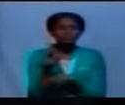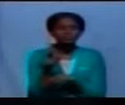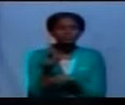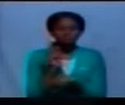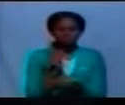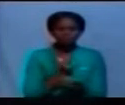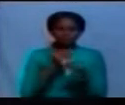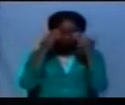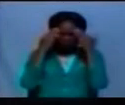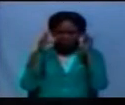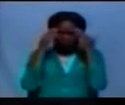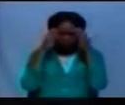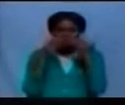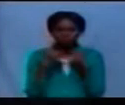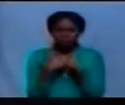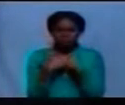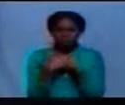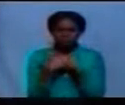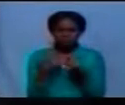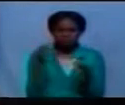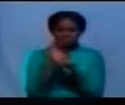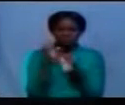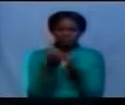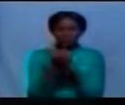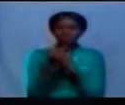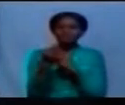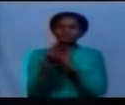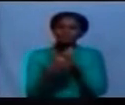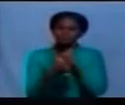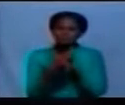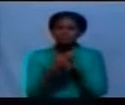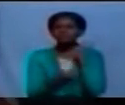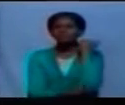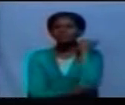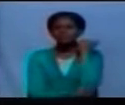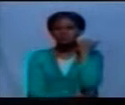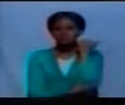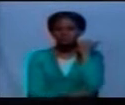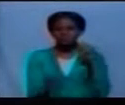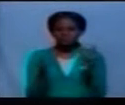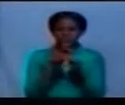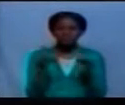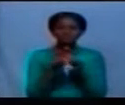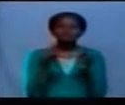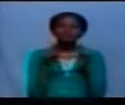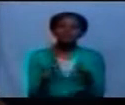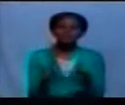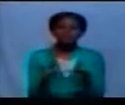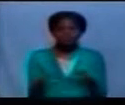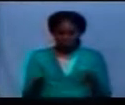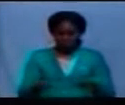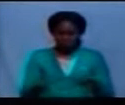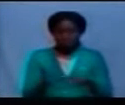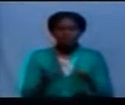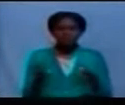that the catch of savings, first of all, I wouldn't say it's poor, but it's pretty low. Non-existent, maybe? It exists, but